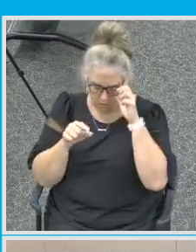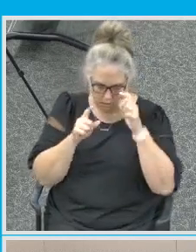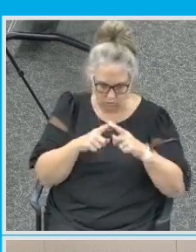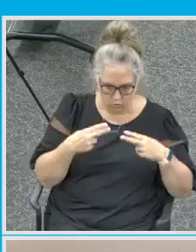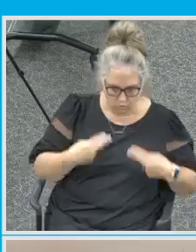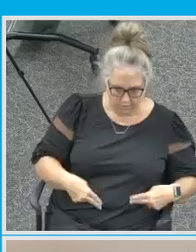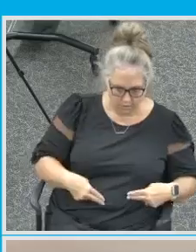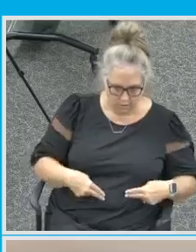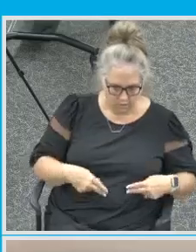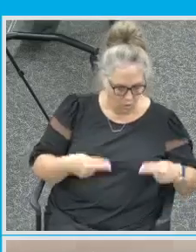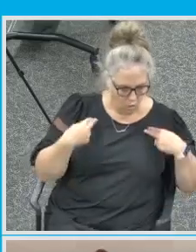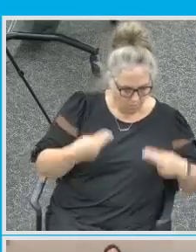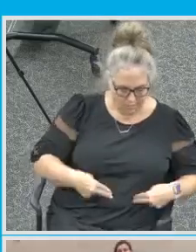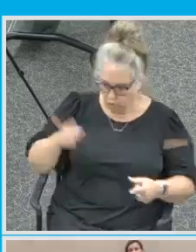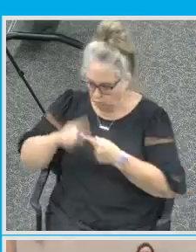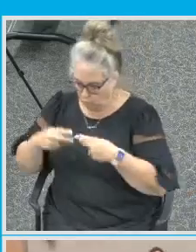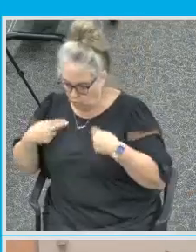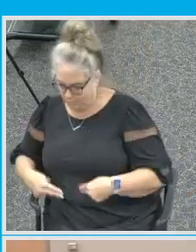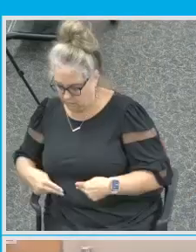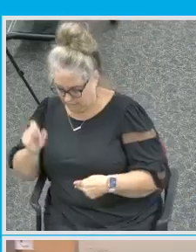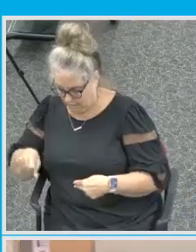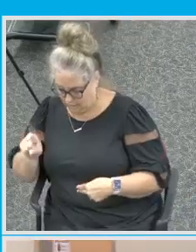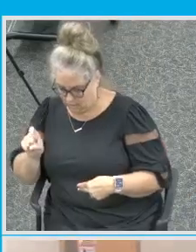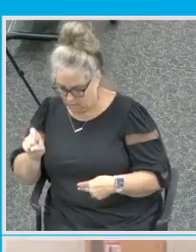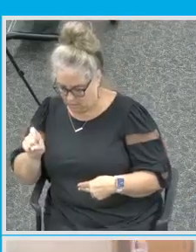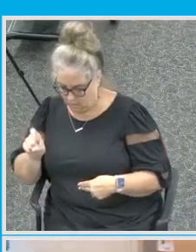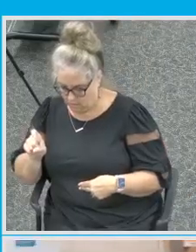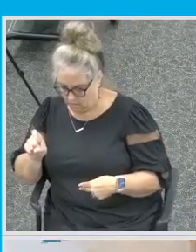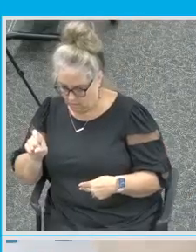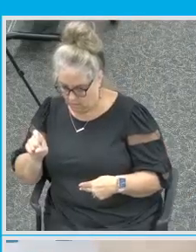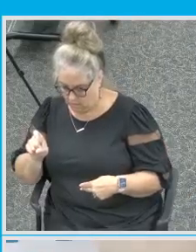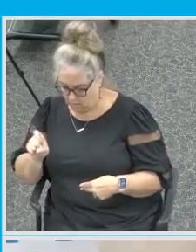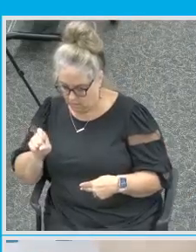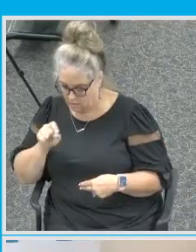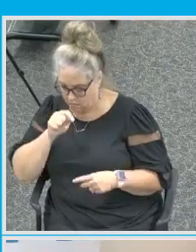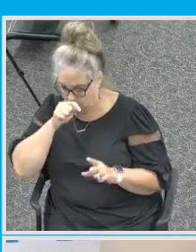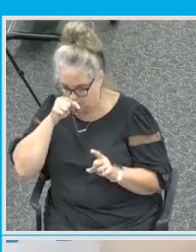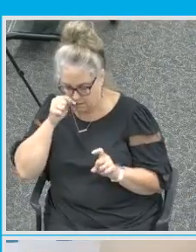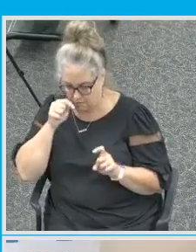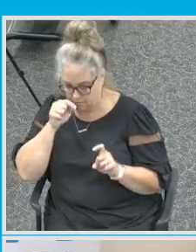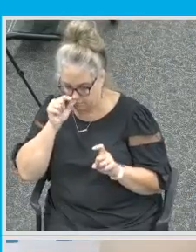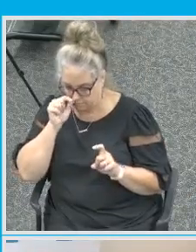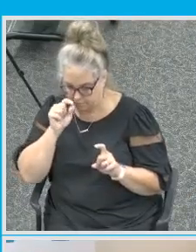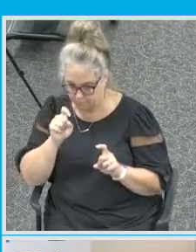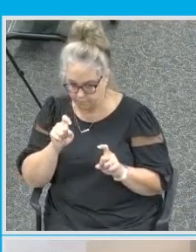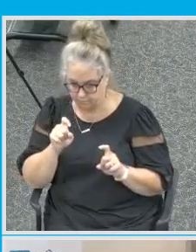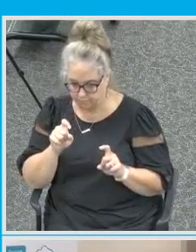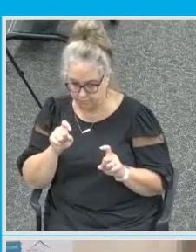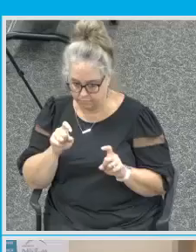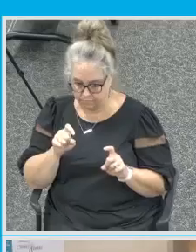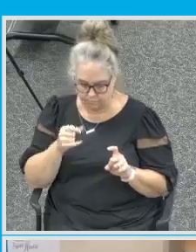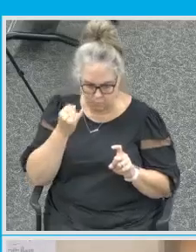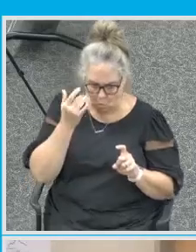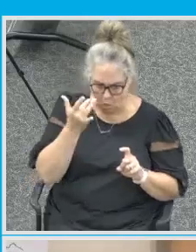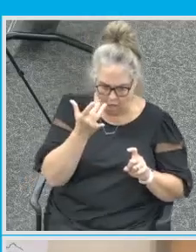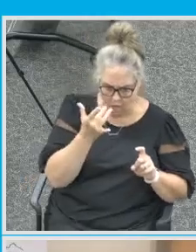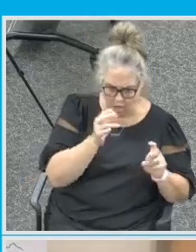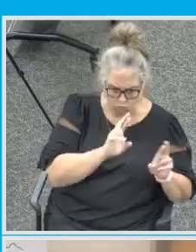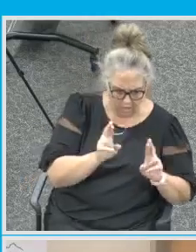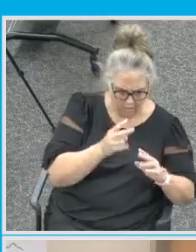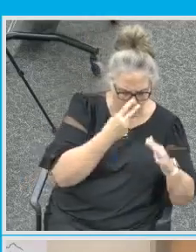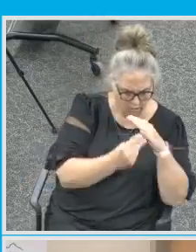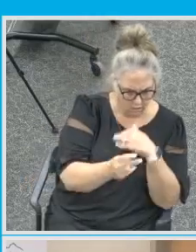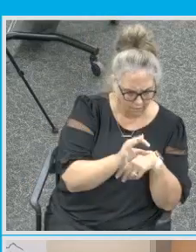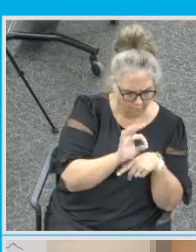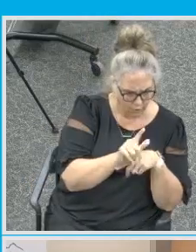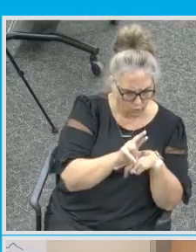is, would we have any prediction for the influenza season this year based on data from the